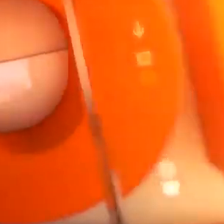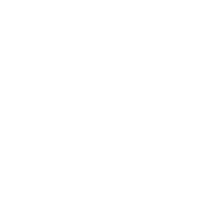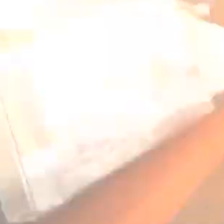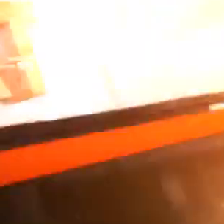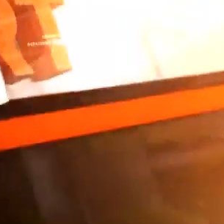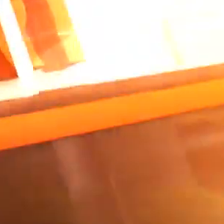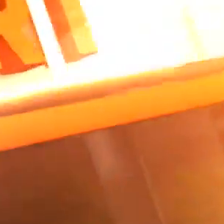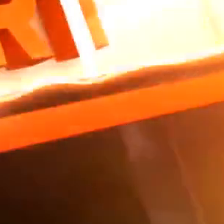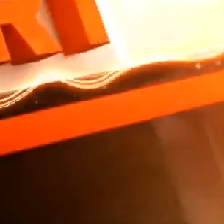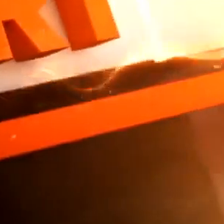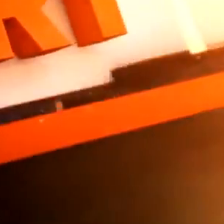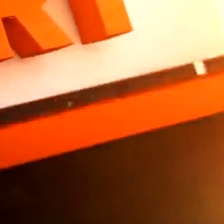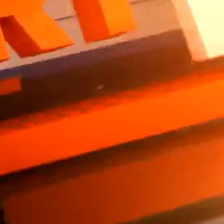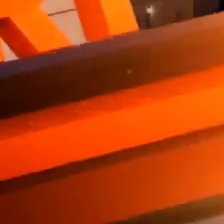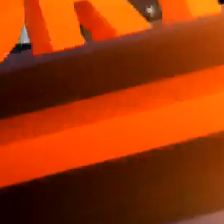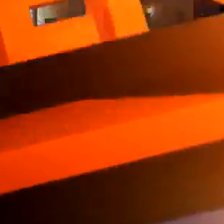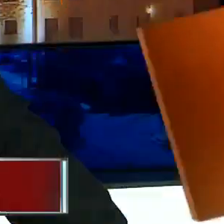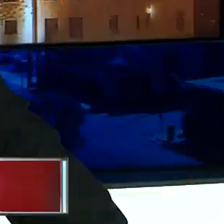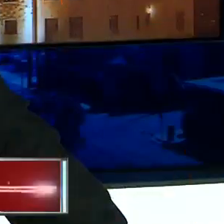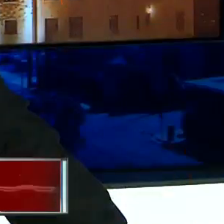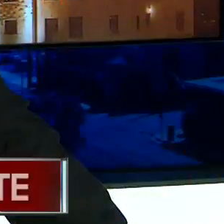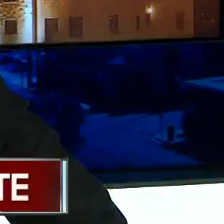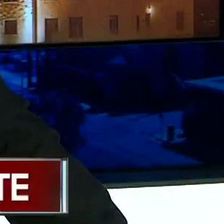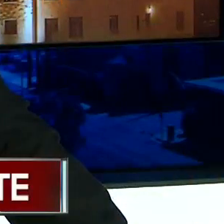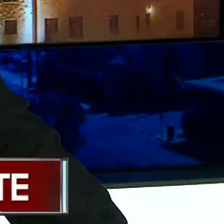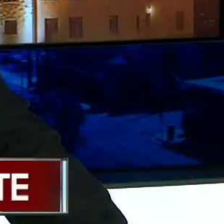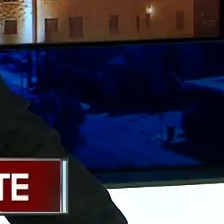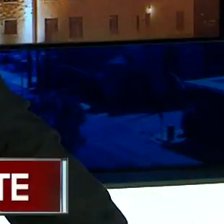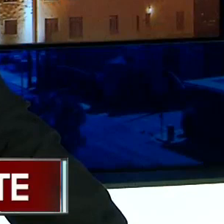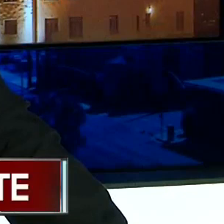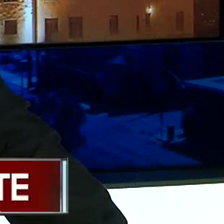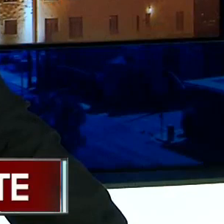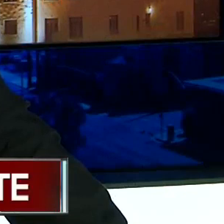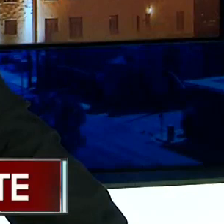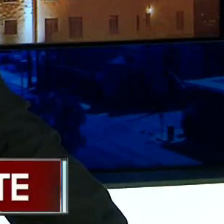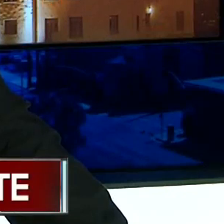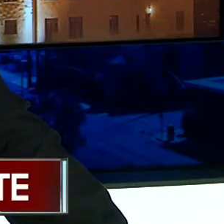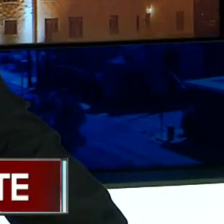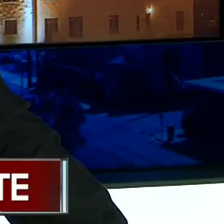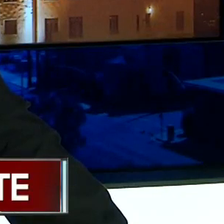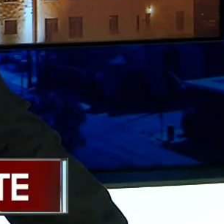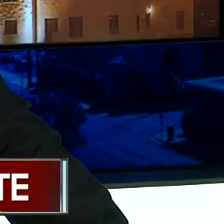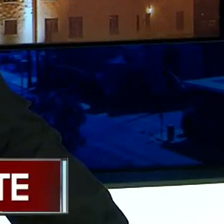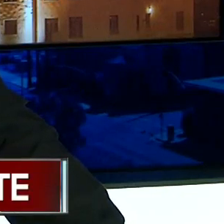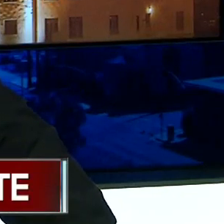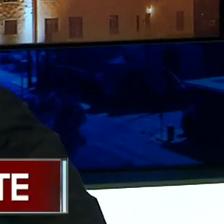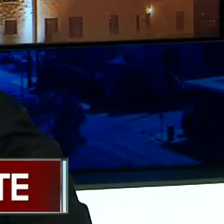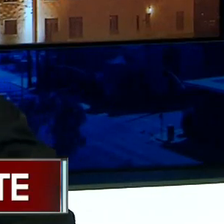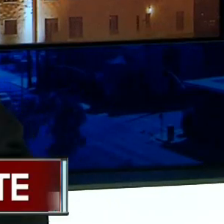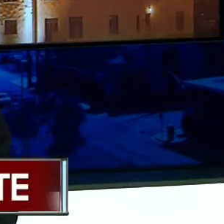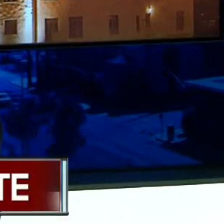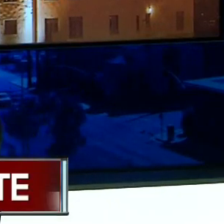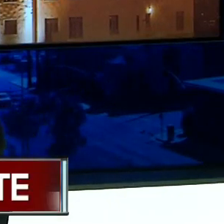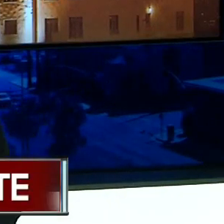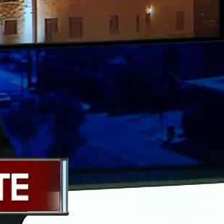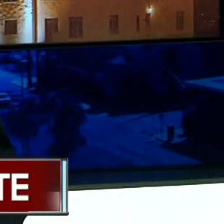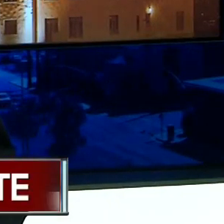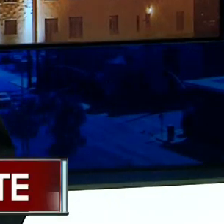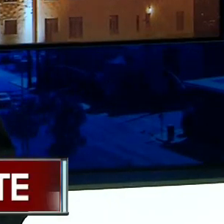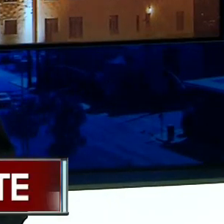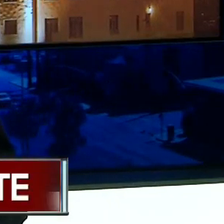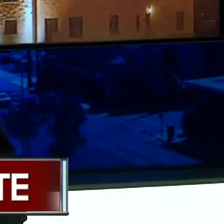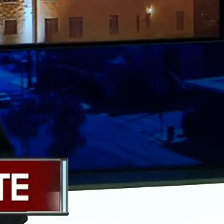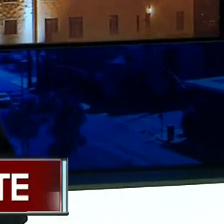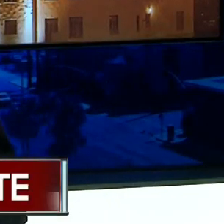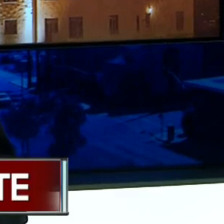Good morning. I'm Mike Hart in the 23 ABC studios. We're breaking into programming to bring you live coverage of the Health Department's weekly press briefing. There's been a lot of